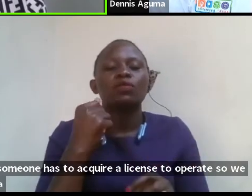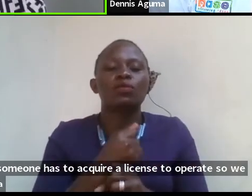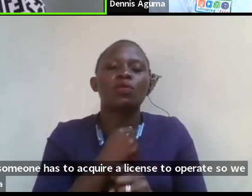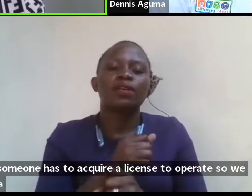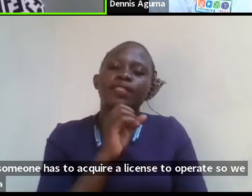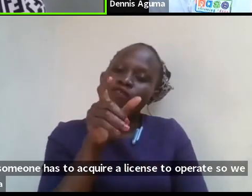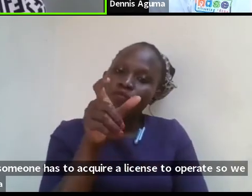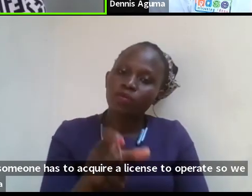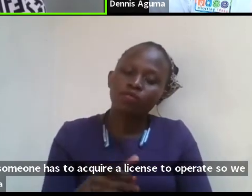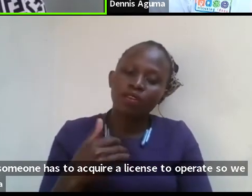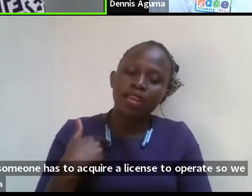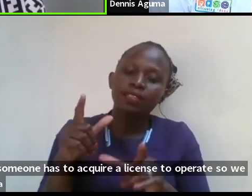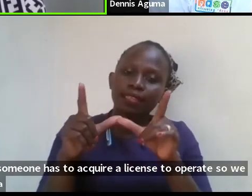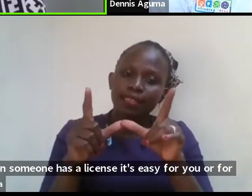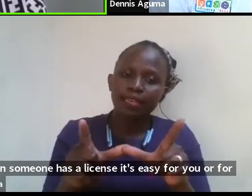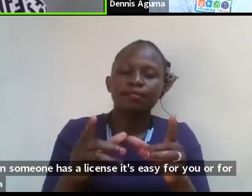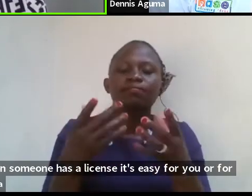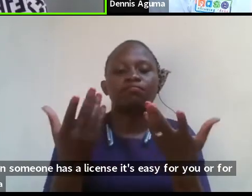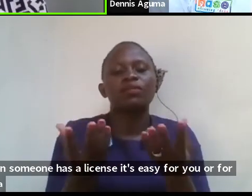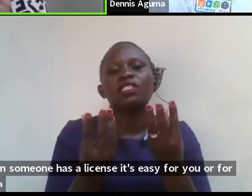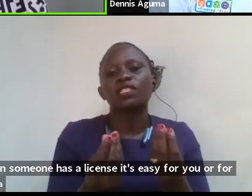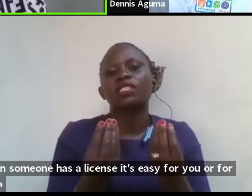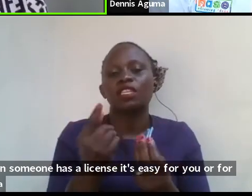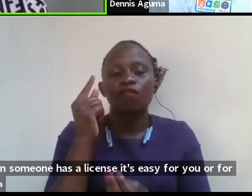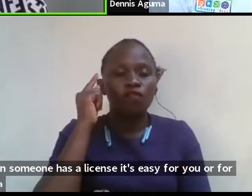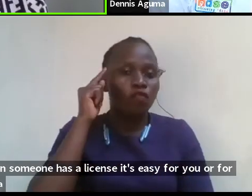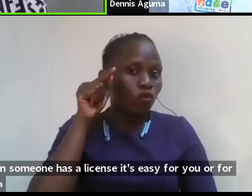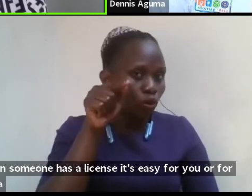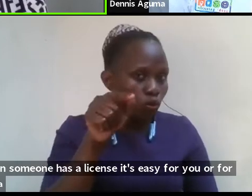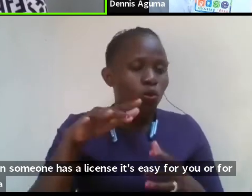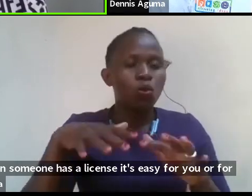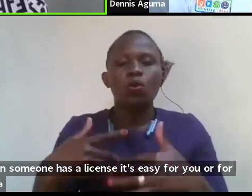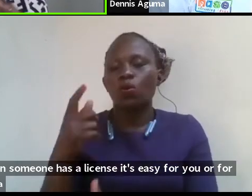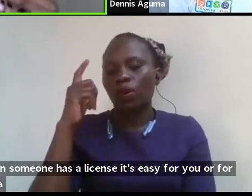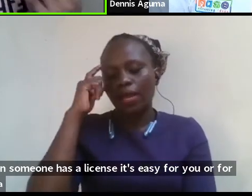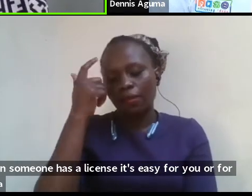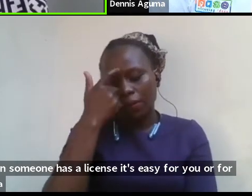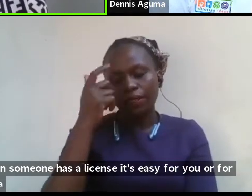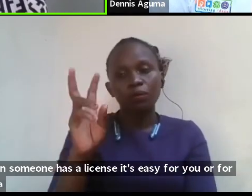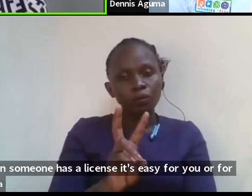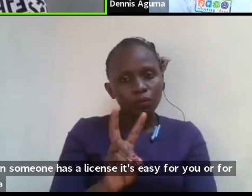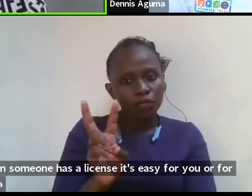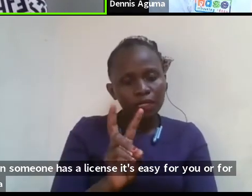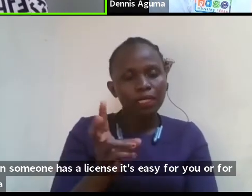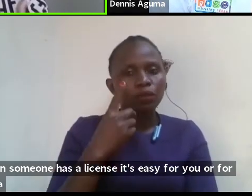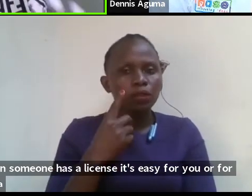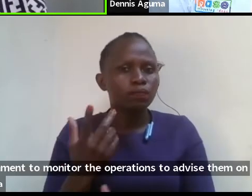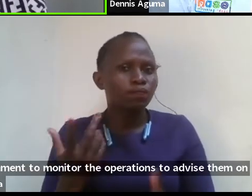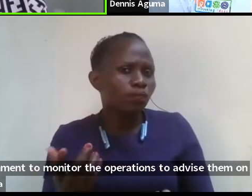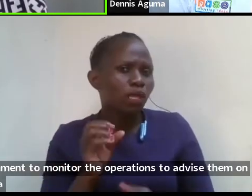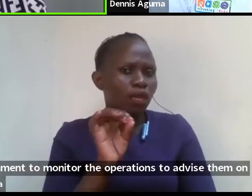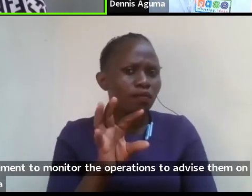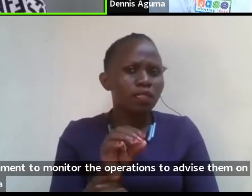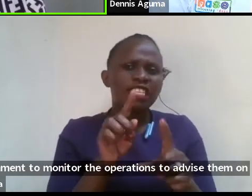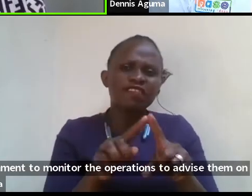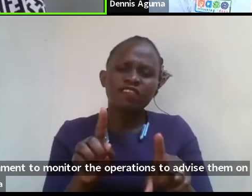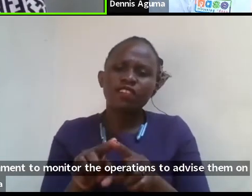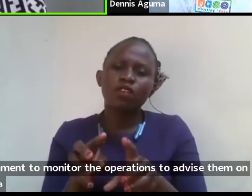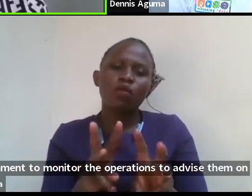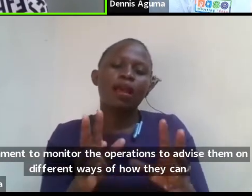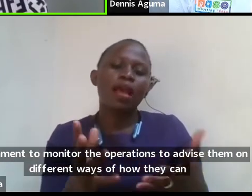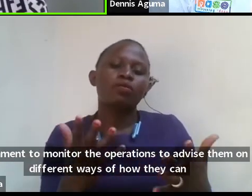easy for you or for government to monitor their operations, to advise them on different ways of how they